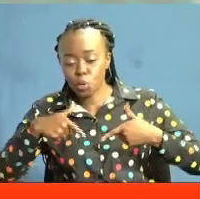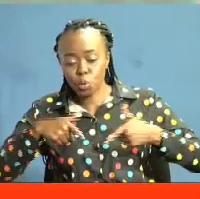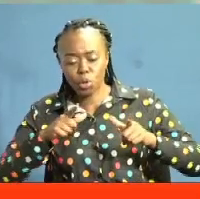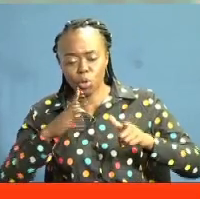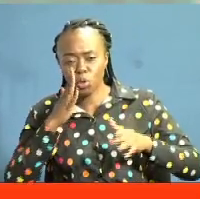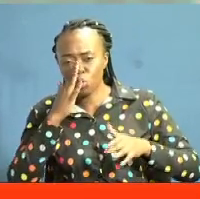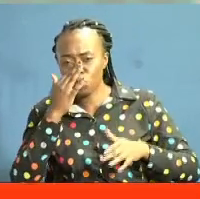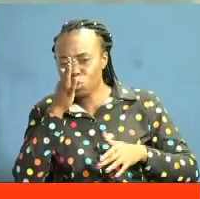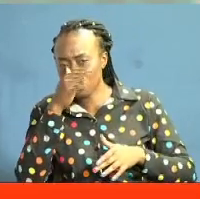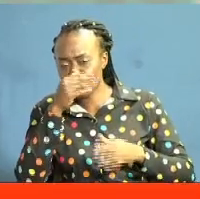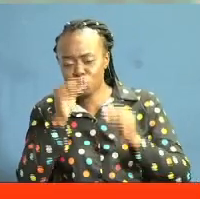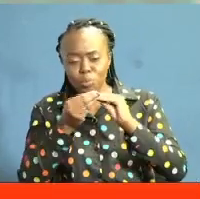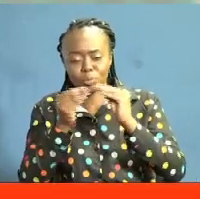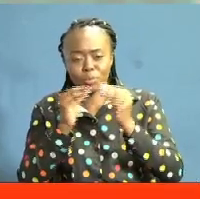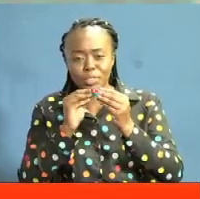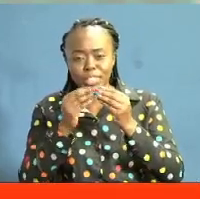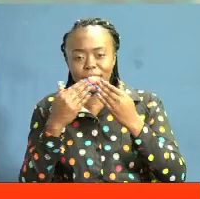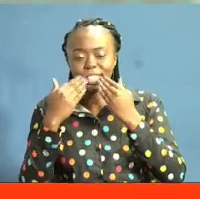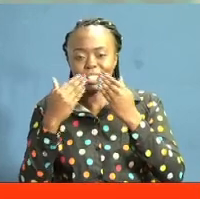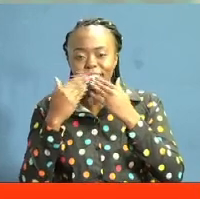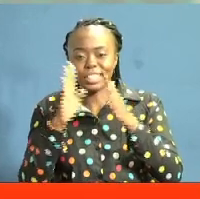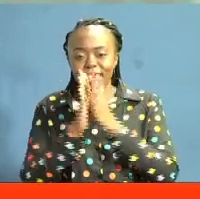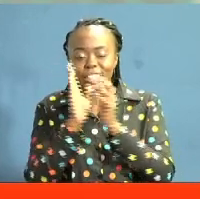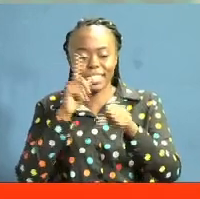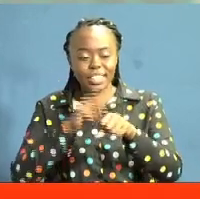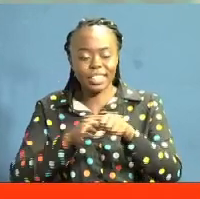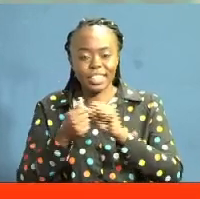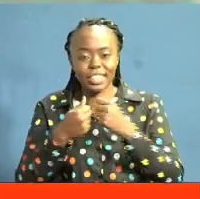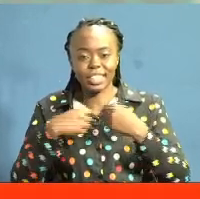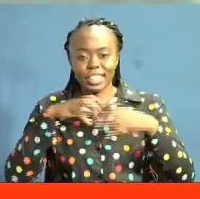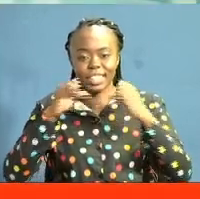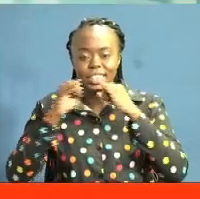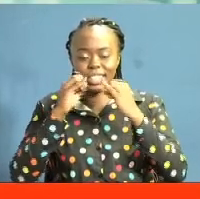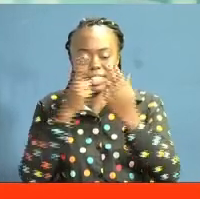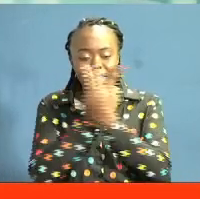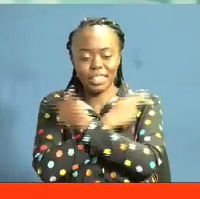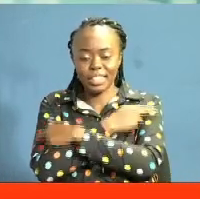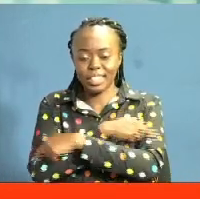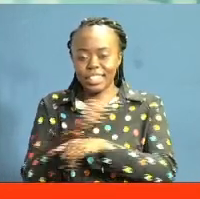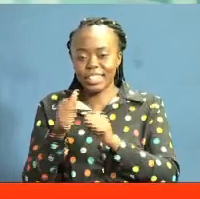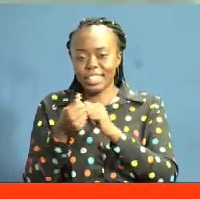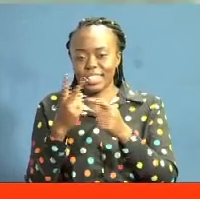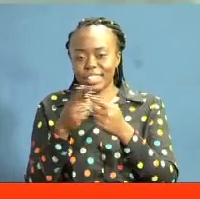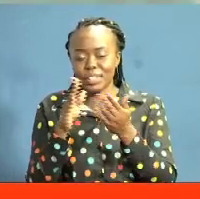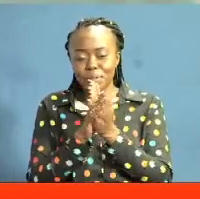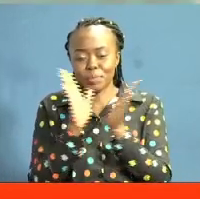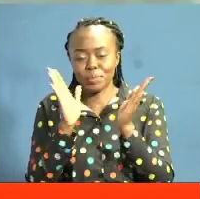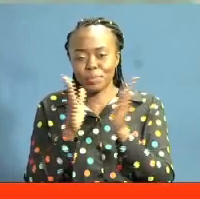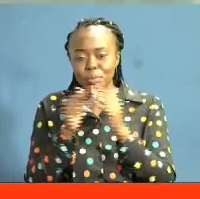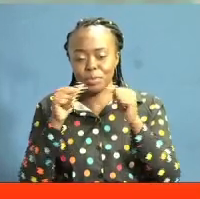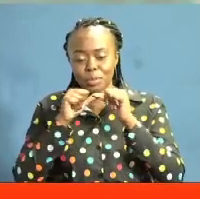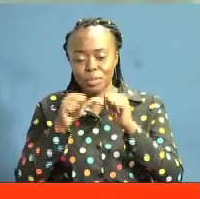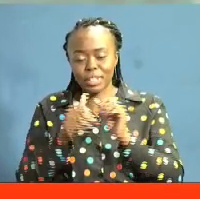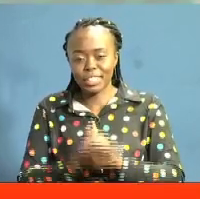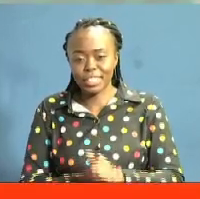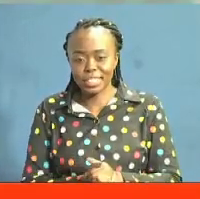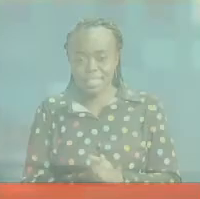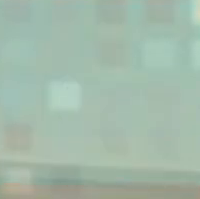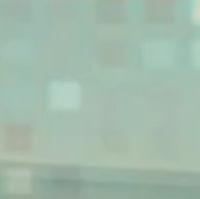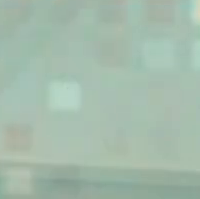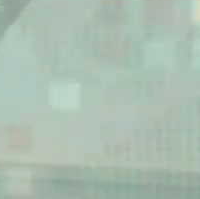fool you. Thanks for your time during this particular interview. We are taking a short break. We'll be back with more. Just stay tuned.